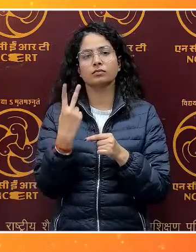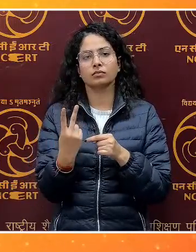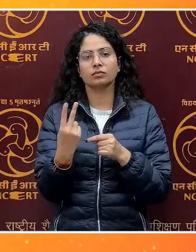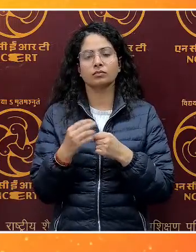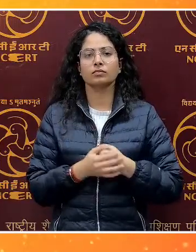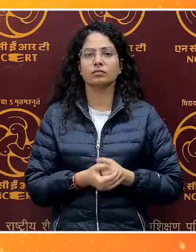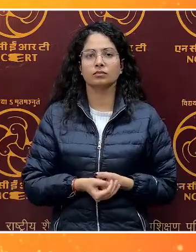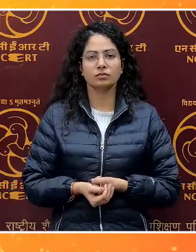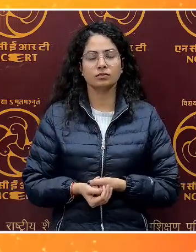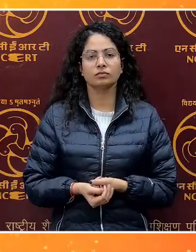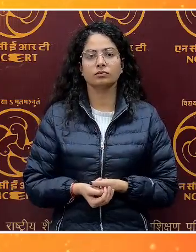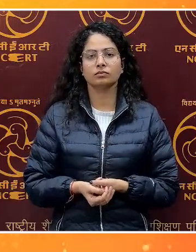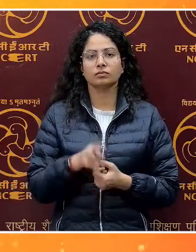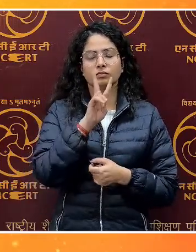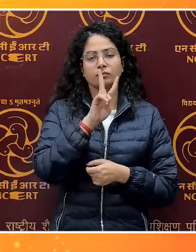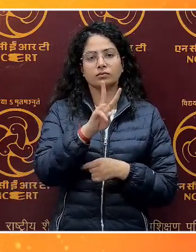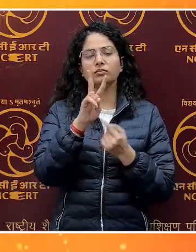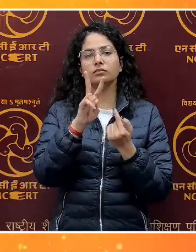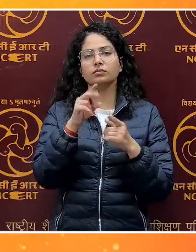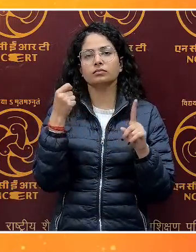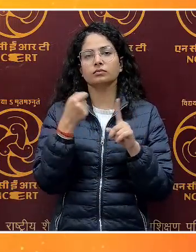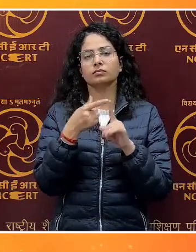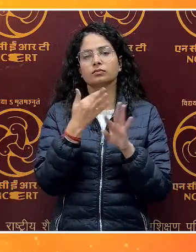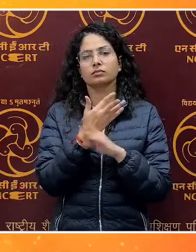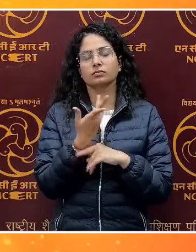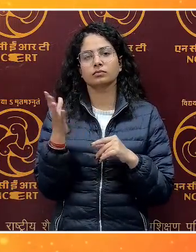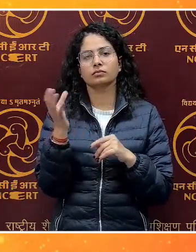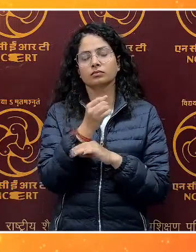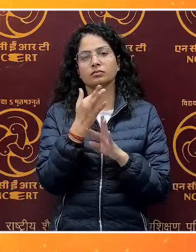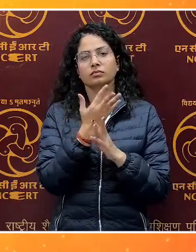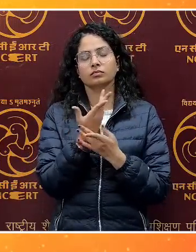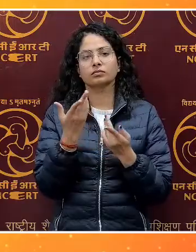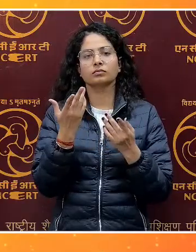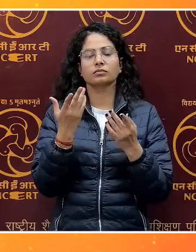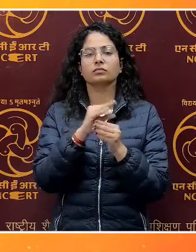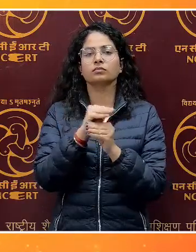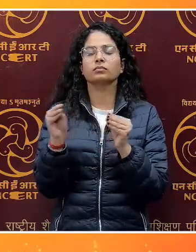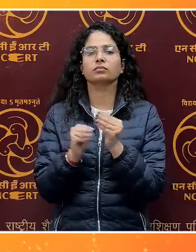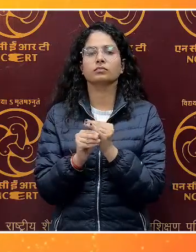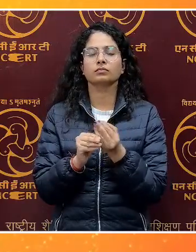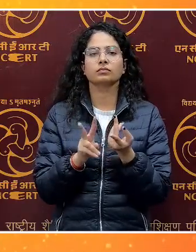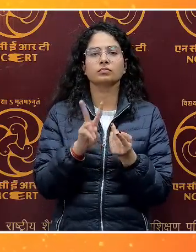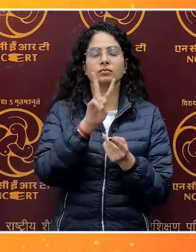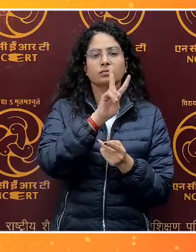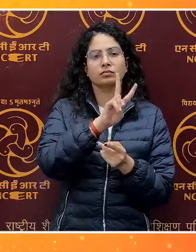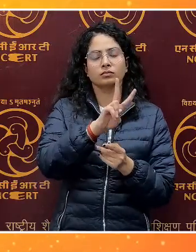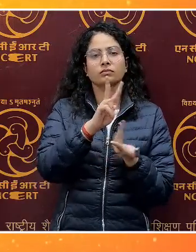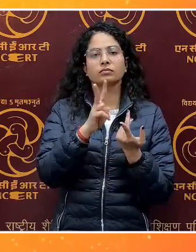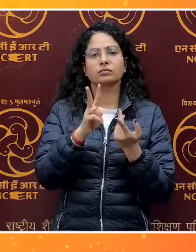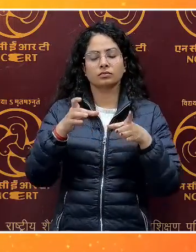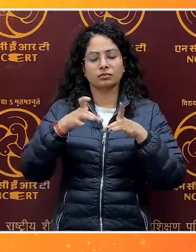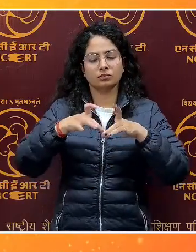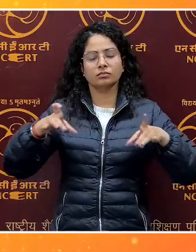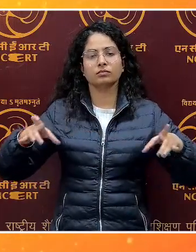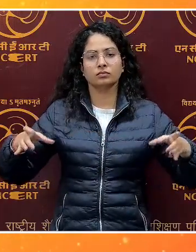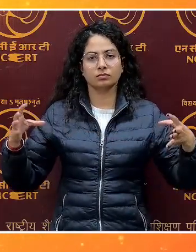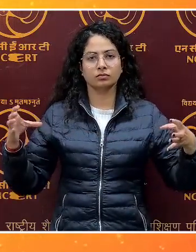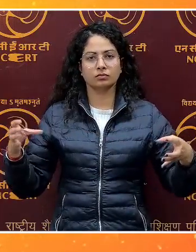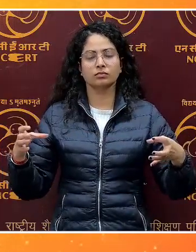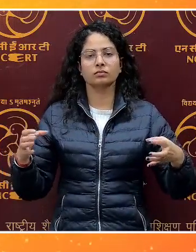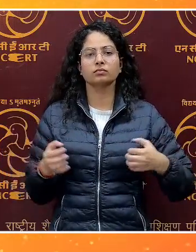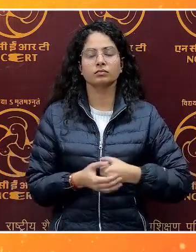centimeters. So volume of solid is obtained by adding volume of cylinder and volume of